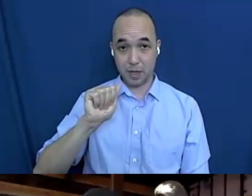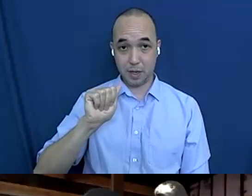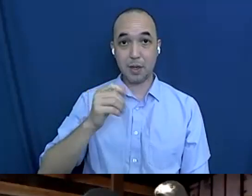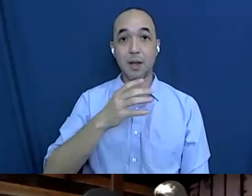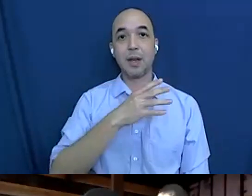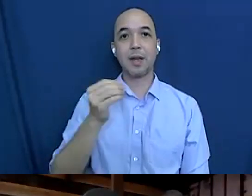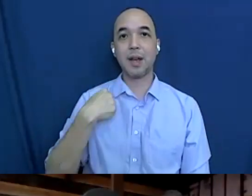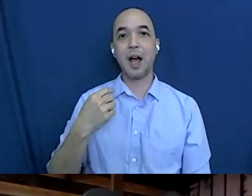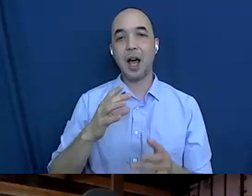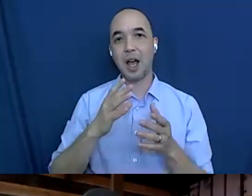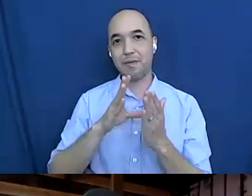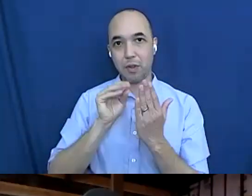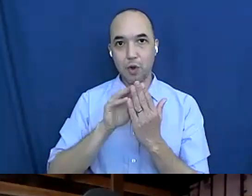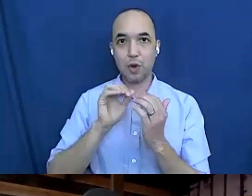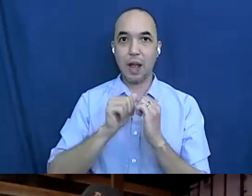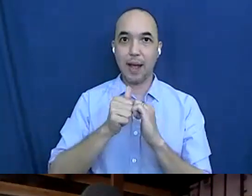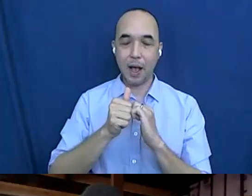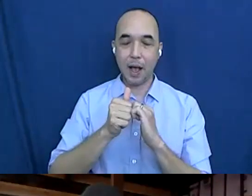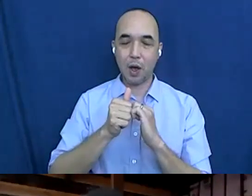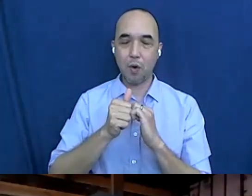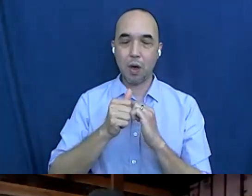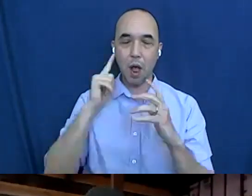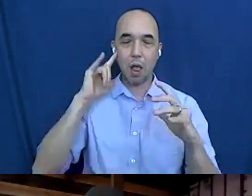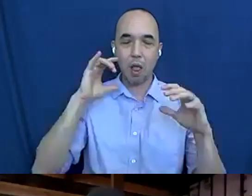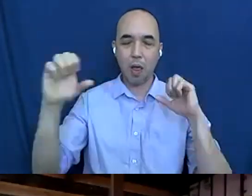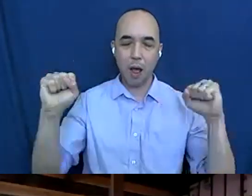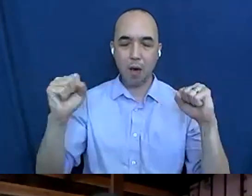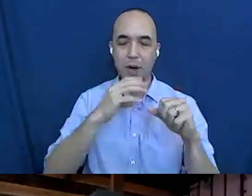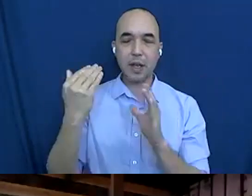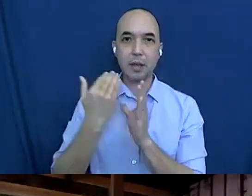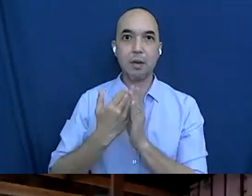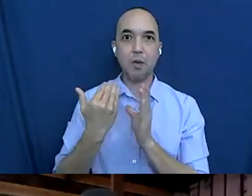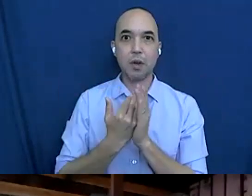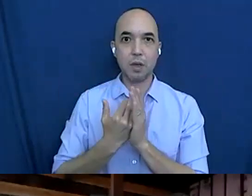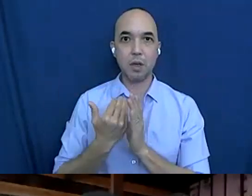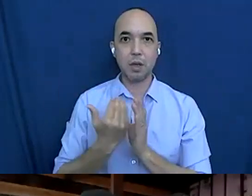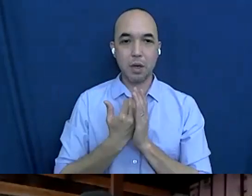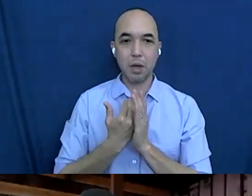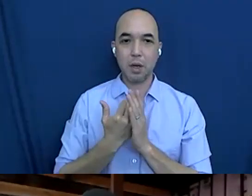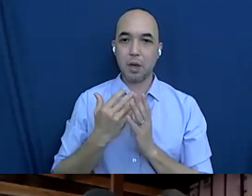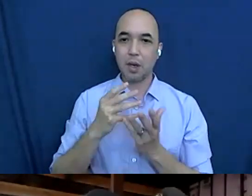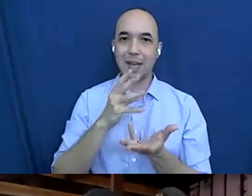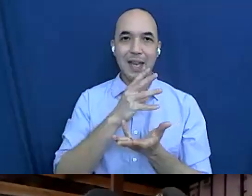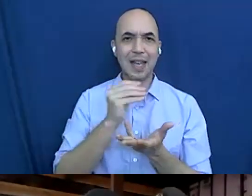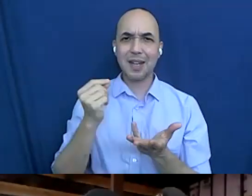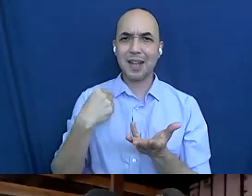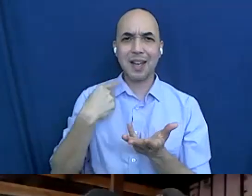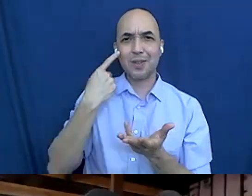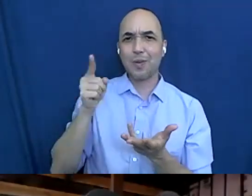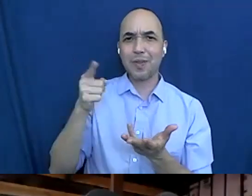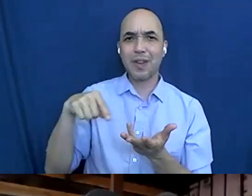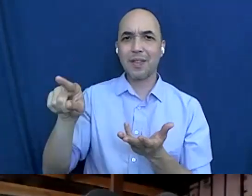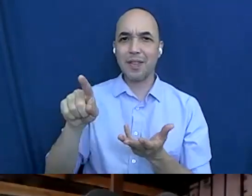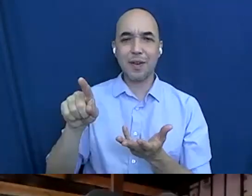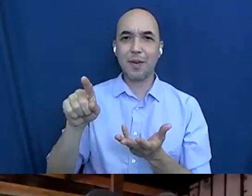how incredibly loud and obnoxious and how I don't think they're very happy when they're not